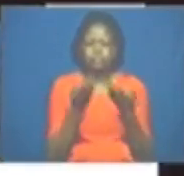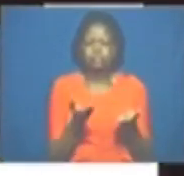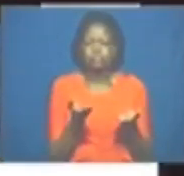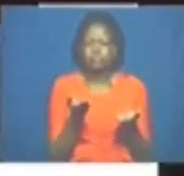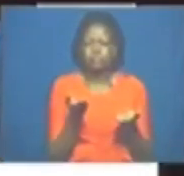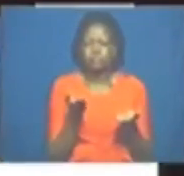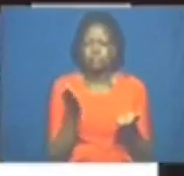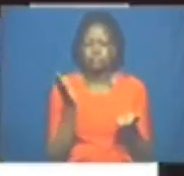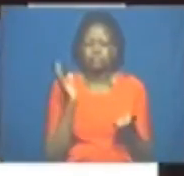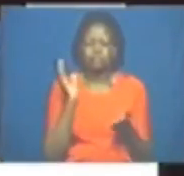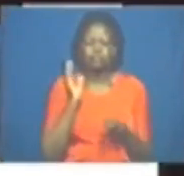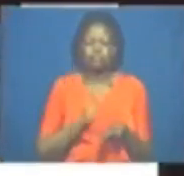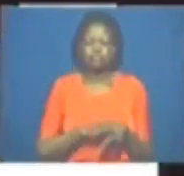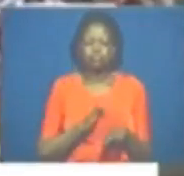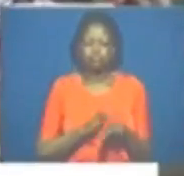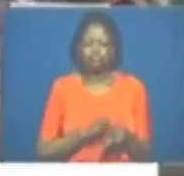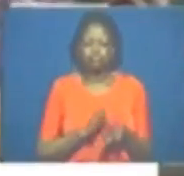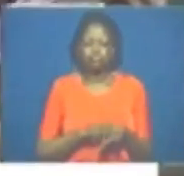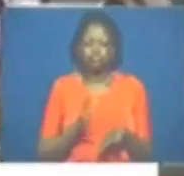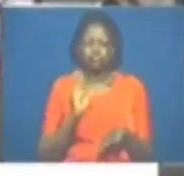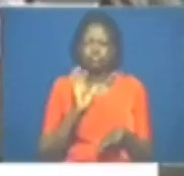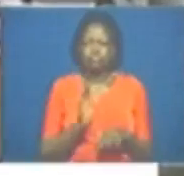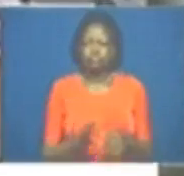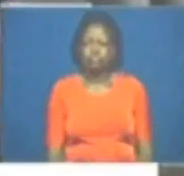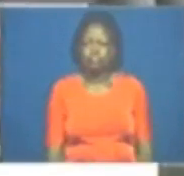this special send-off.